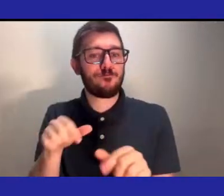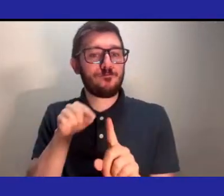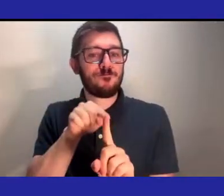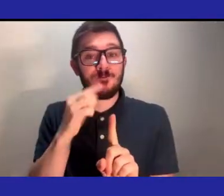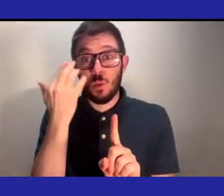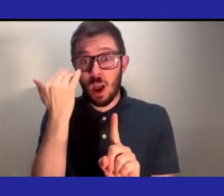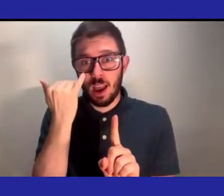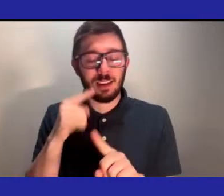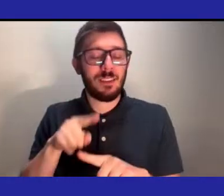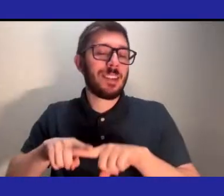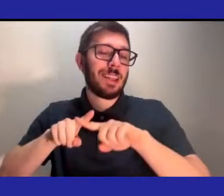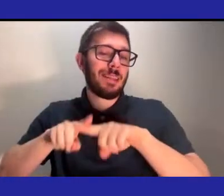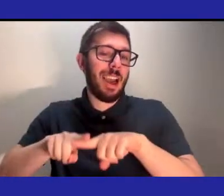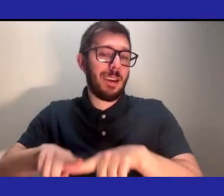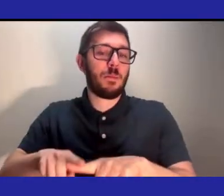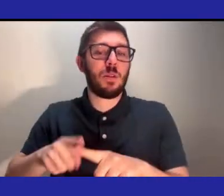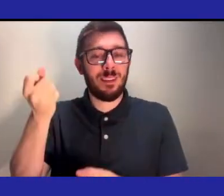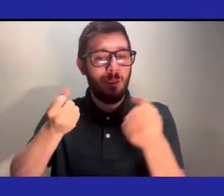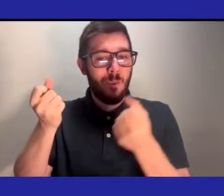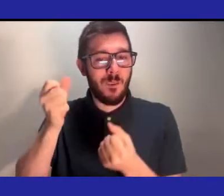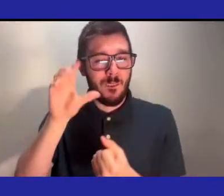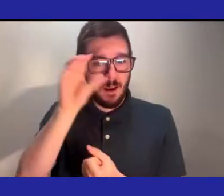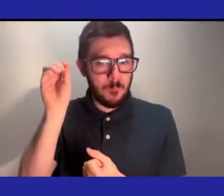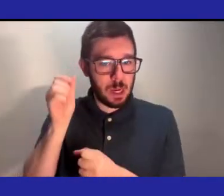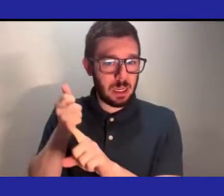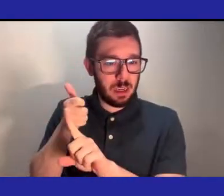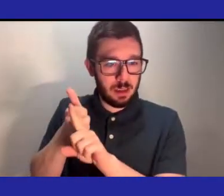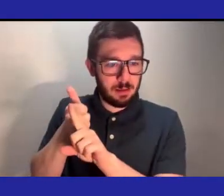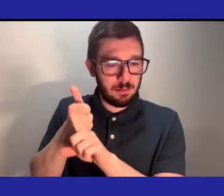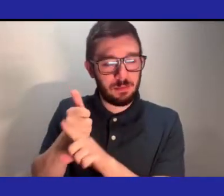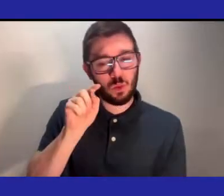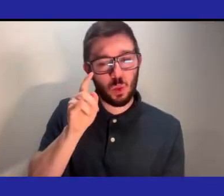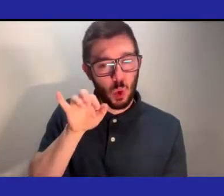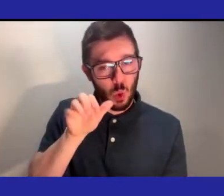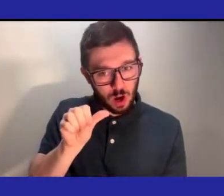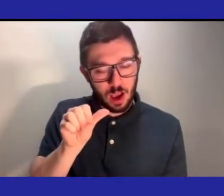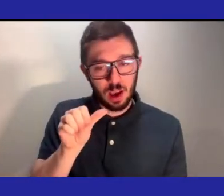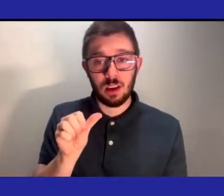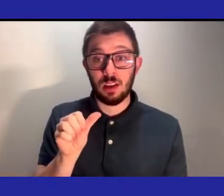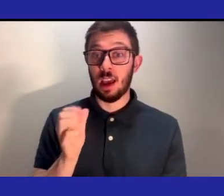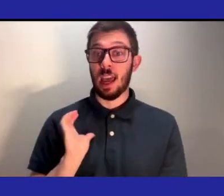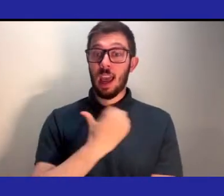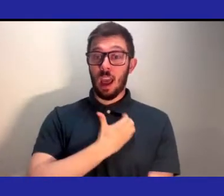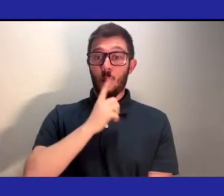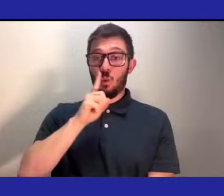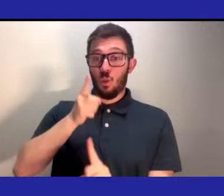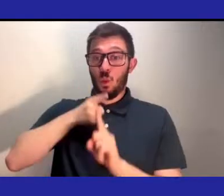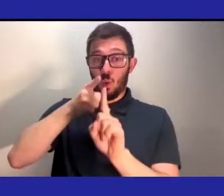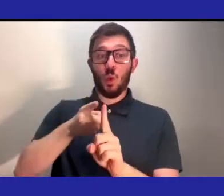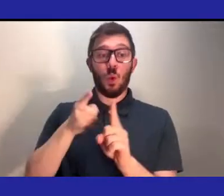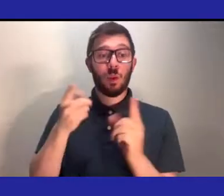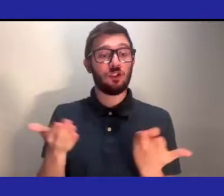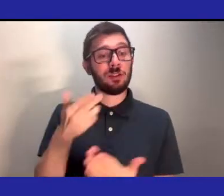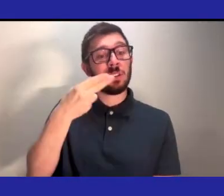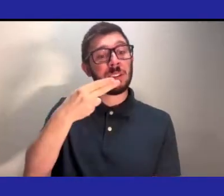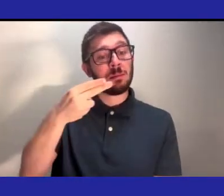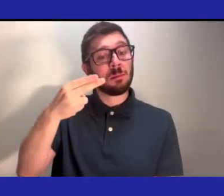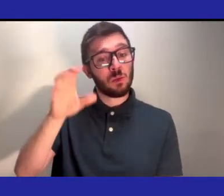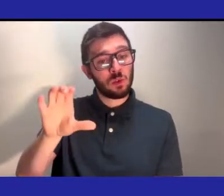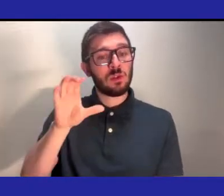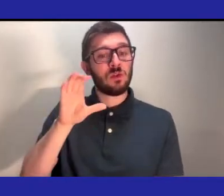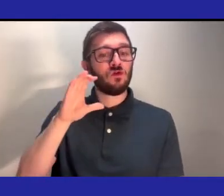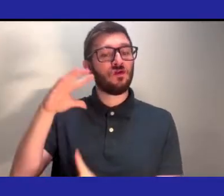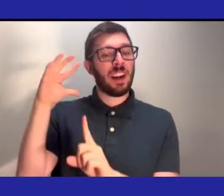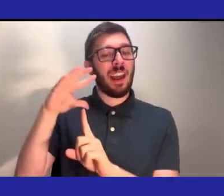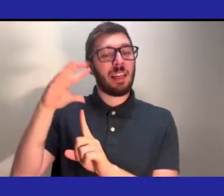cars, a reliable car company. And what we're trying to do here in health and hospitals for radiology is become a very